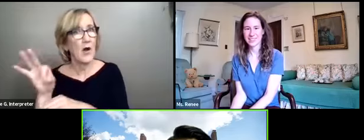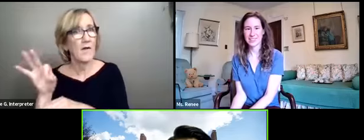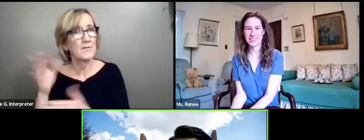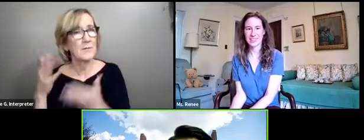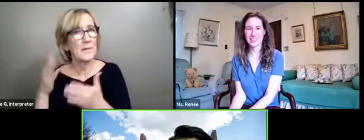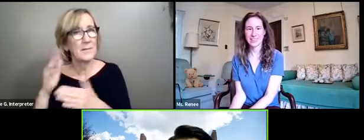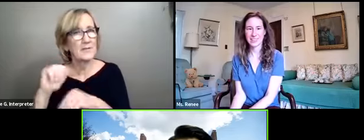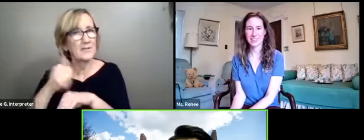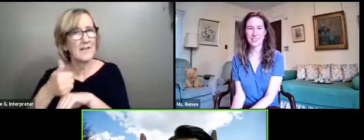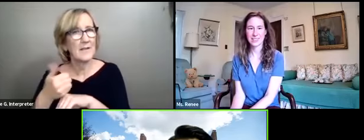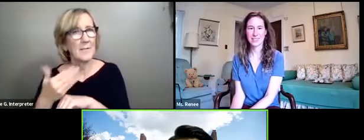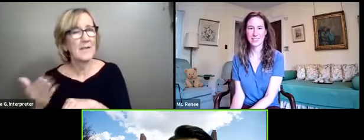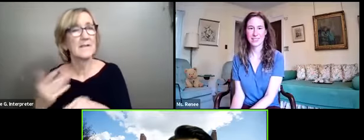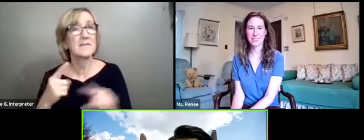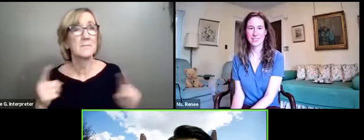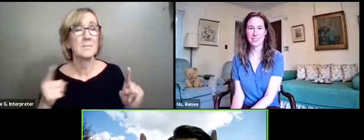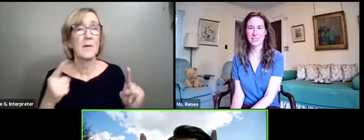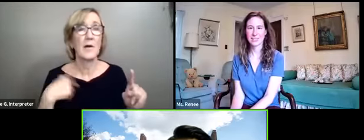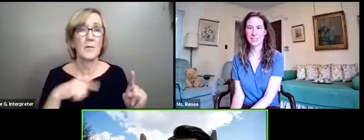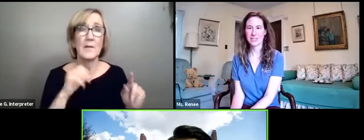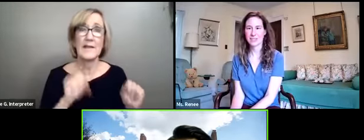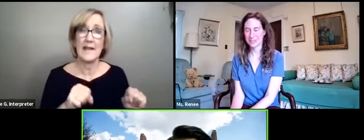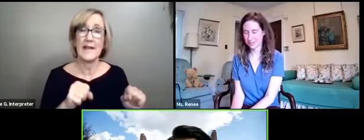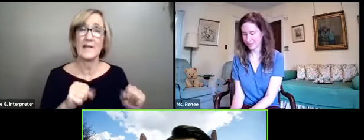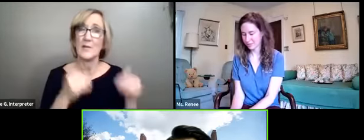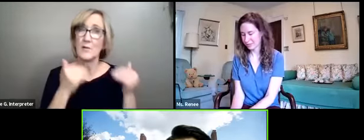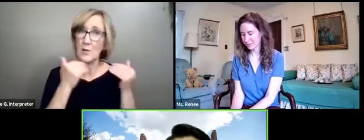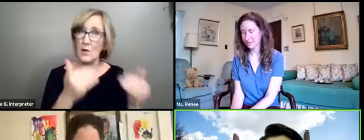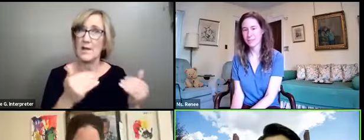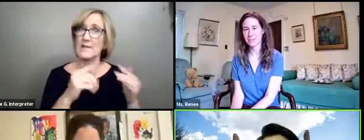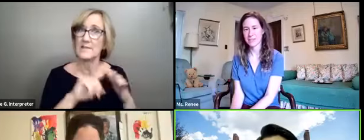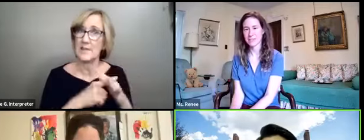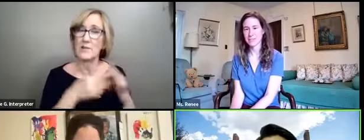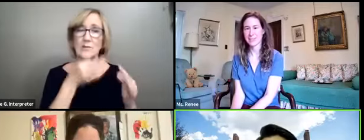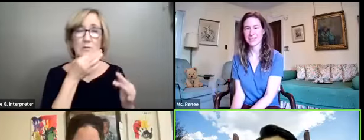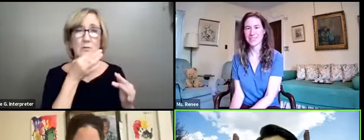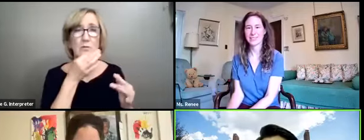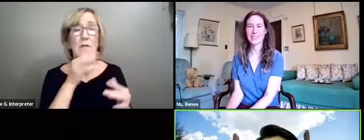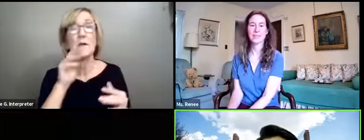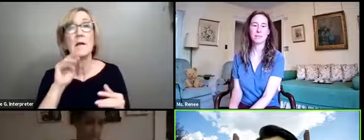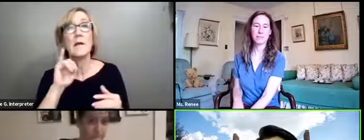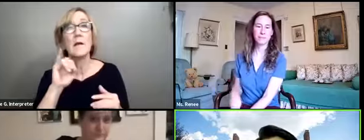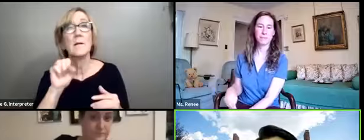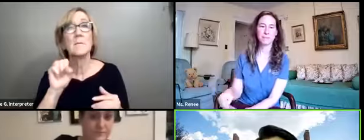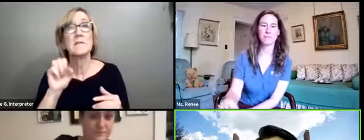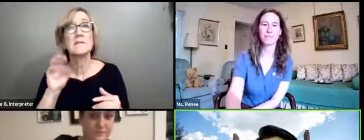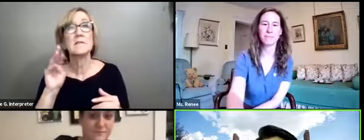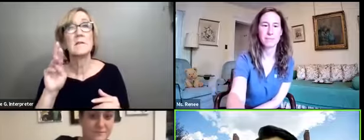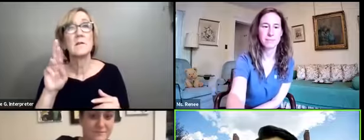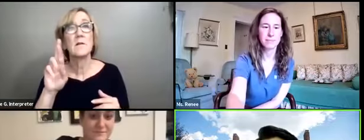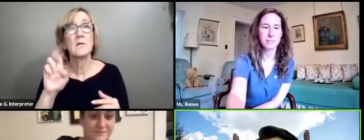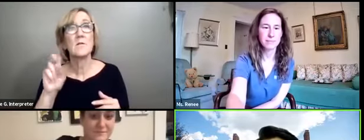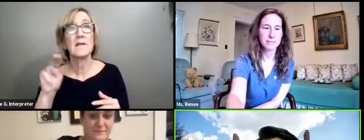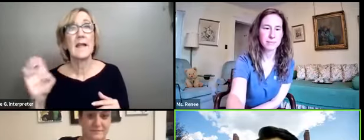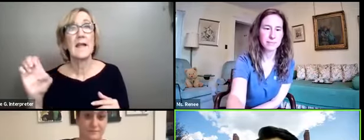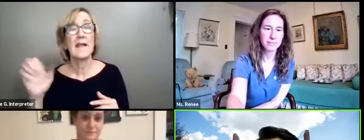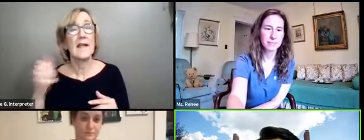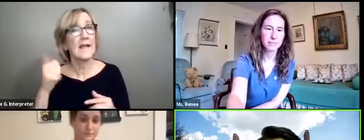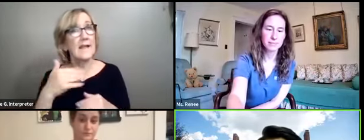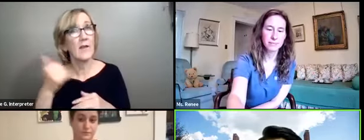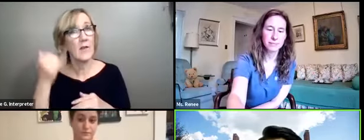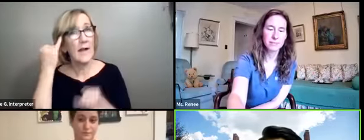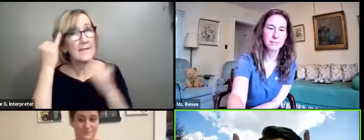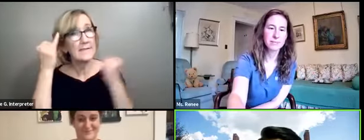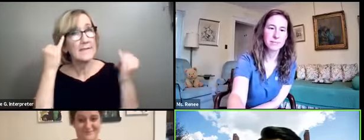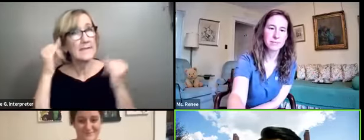but we can certainly get started here soon. Hey, Miss Renee, is there any other tips that you have about cleaning